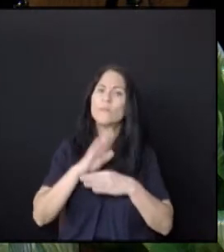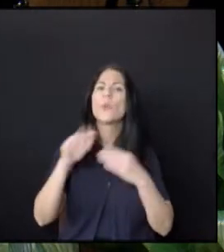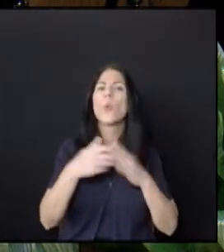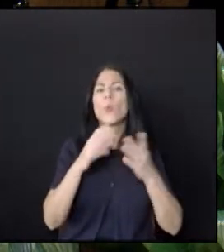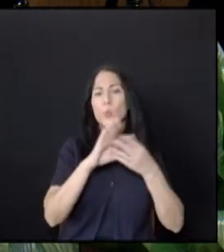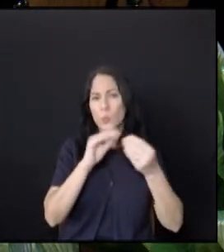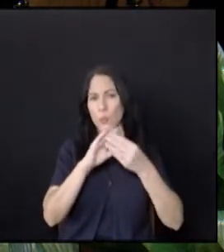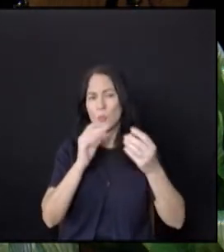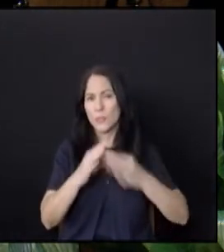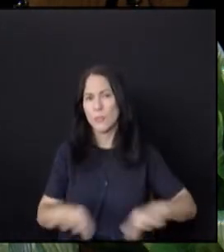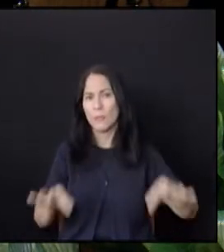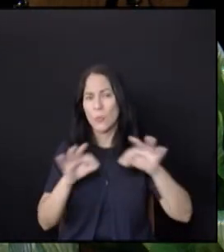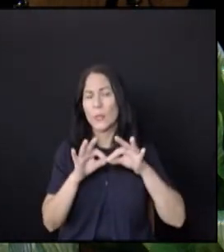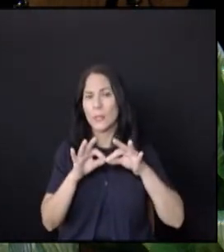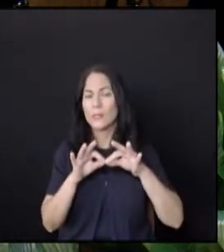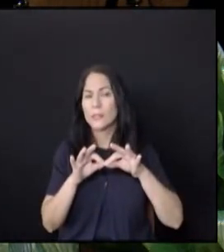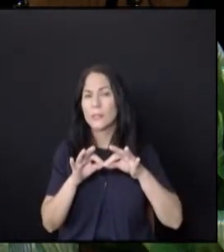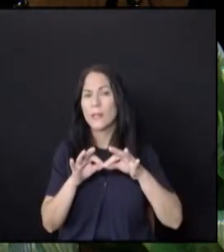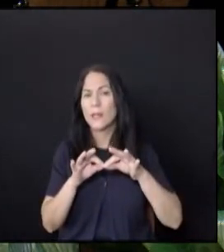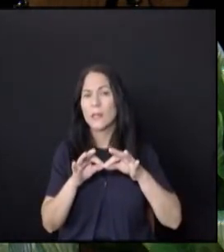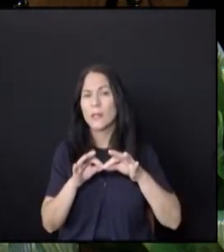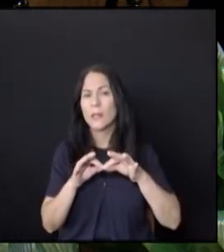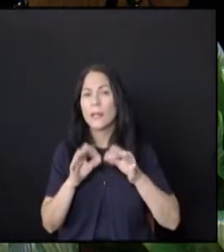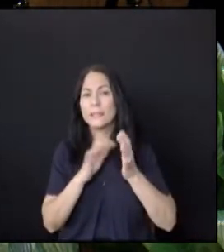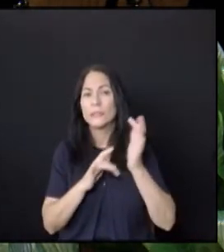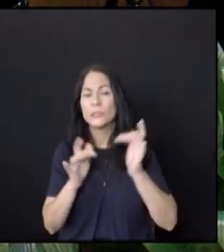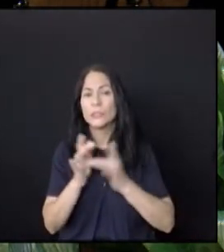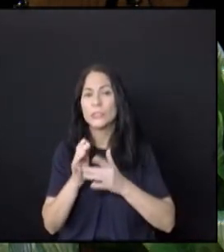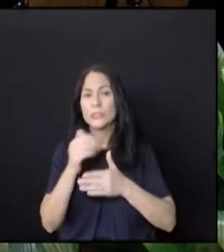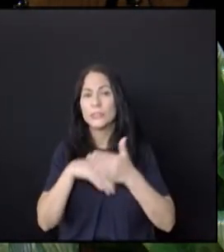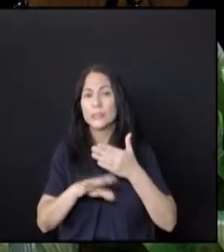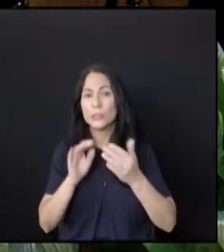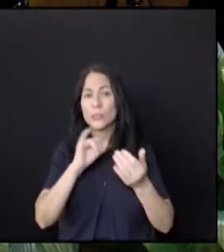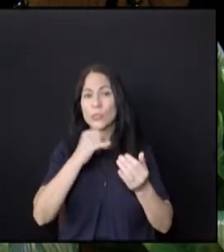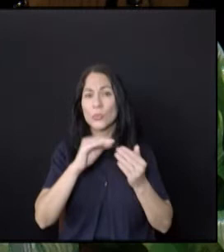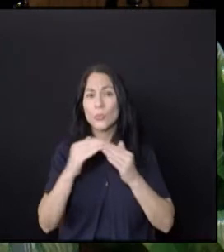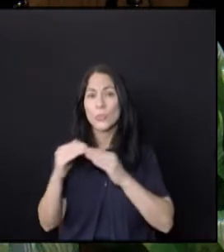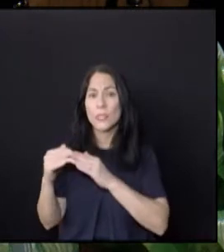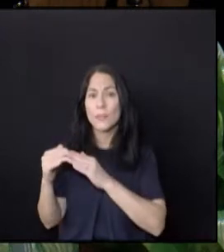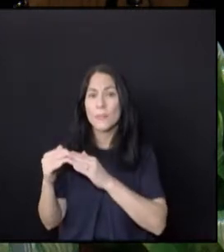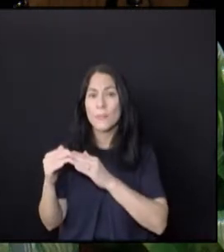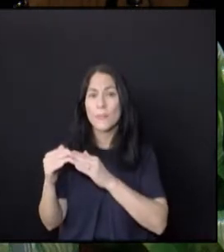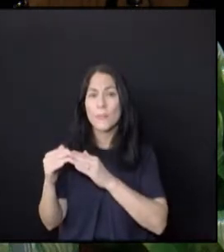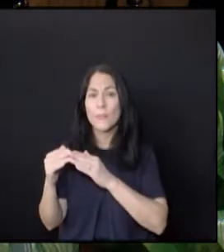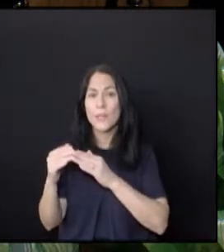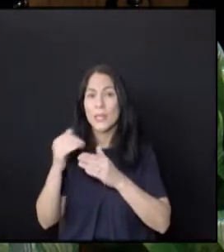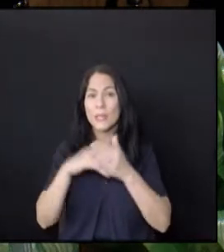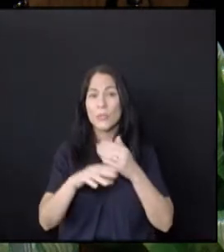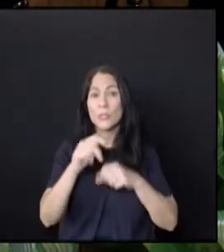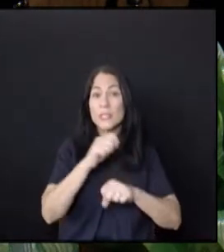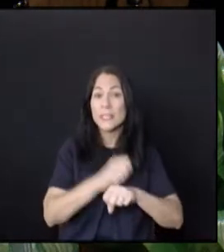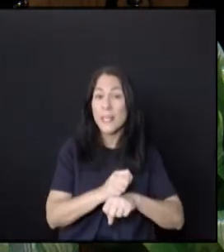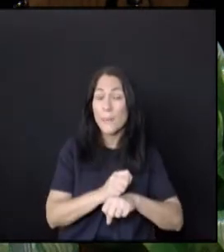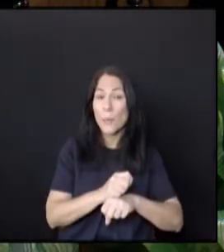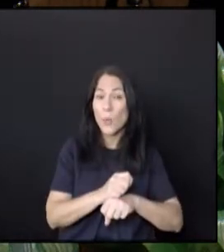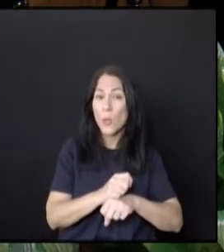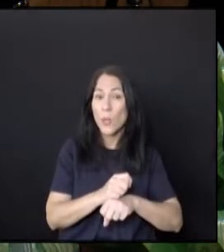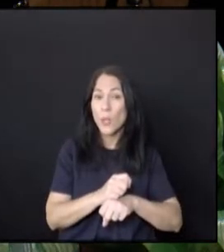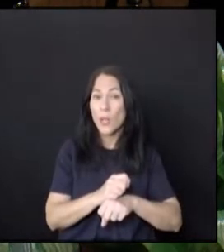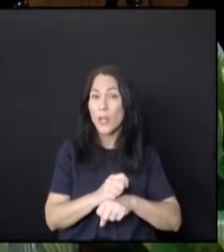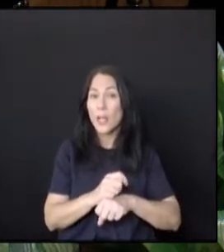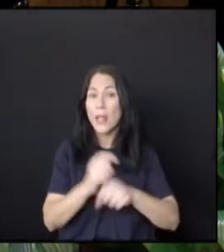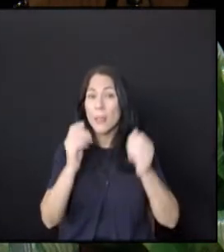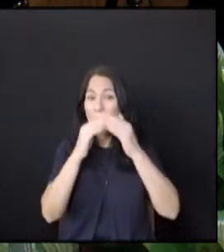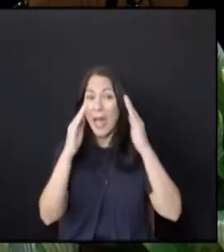before and what follows behind? Because when Jesus enters Jerusalem, remember what happens. He enters the temple, what was then considered the